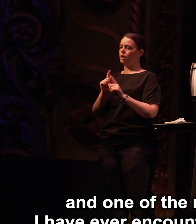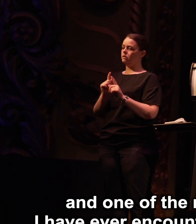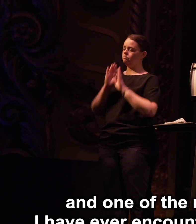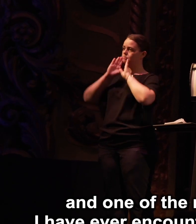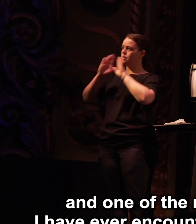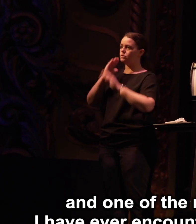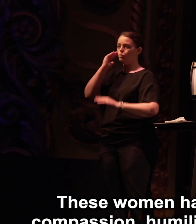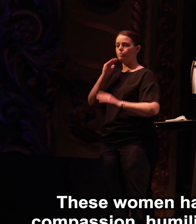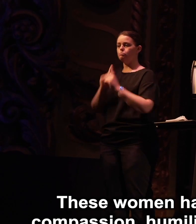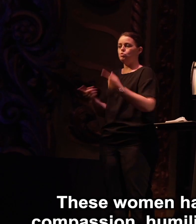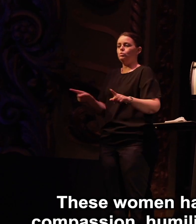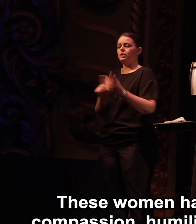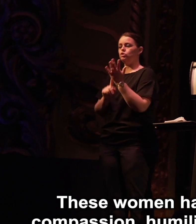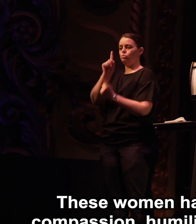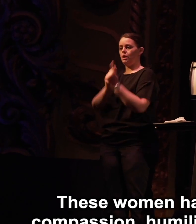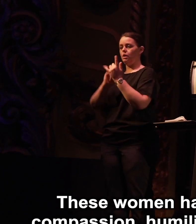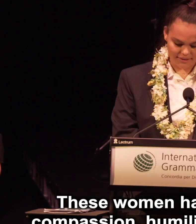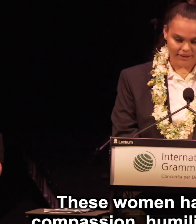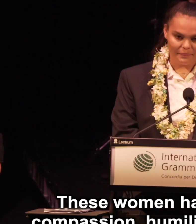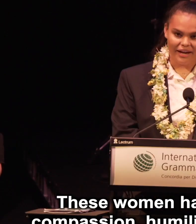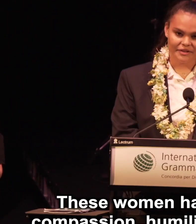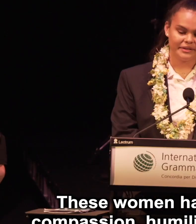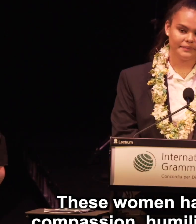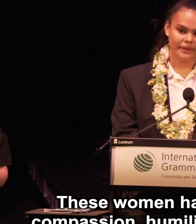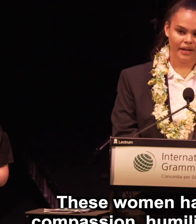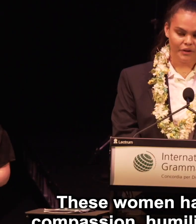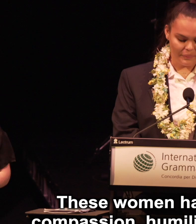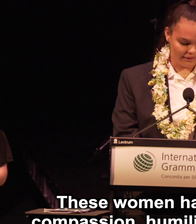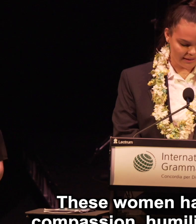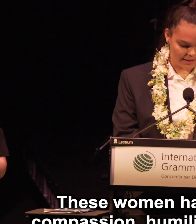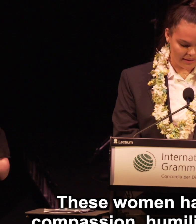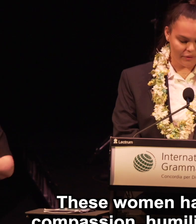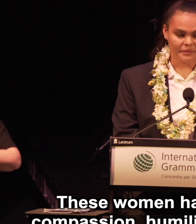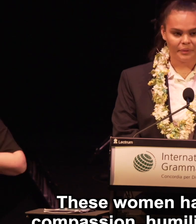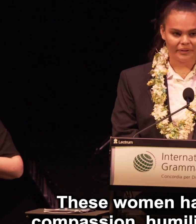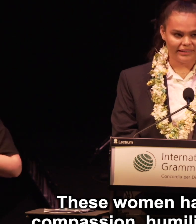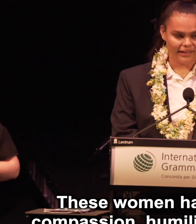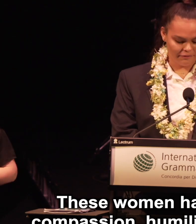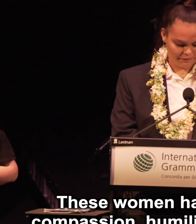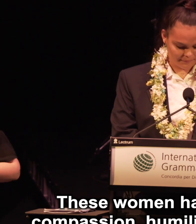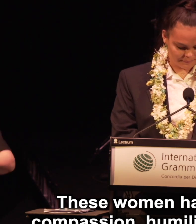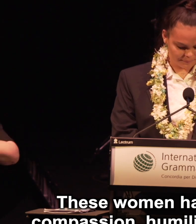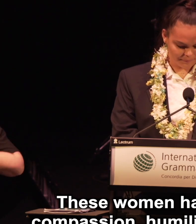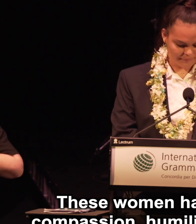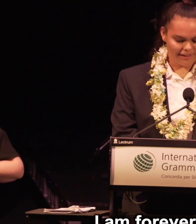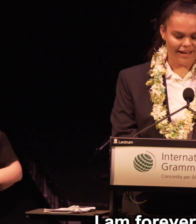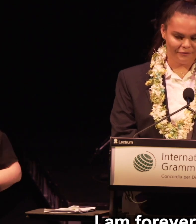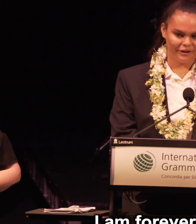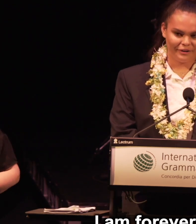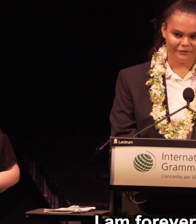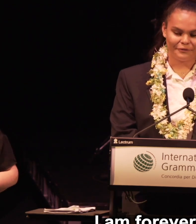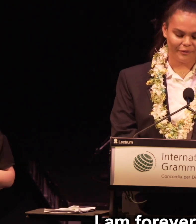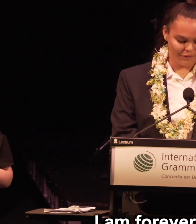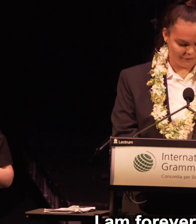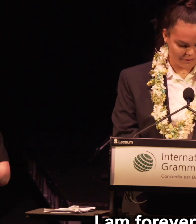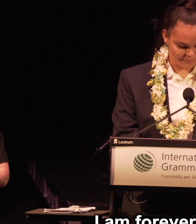tutor. These women have taught me self-respect, compassion, humility, and most importantly, love. I'm